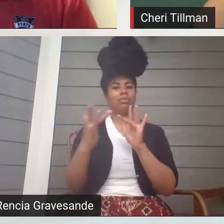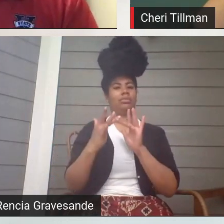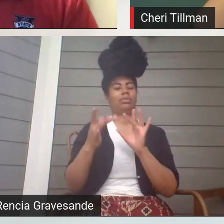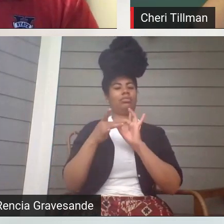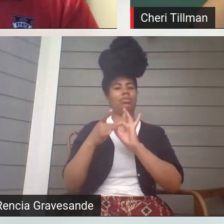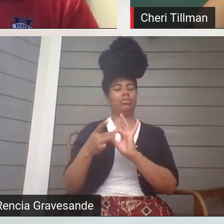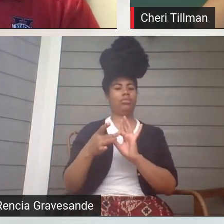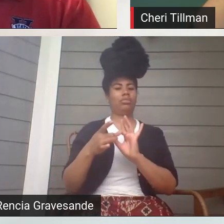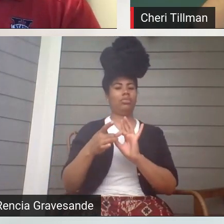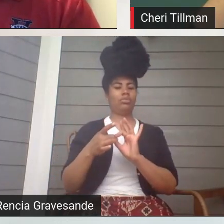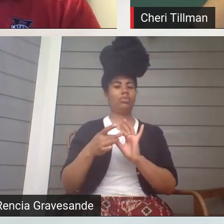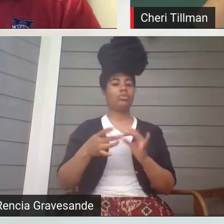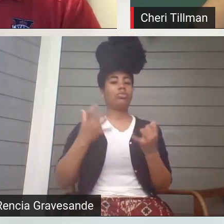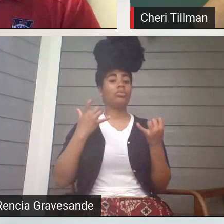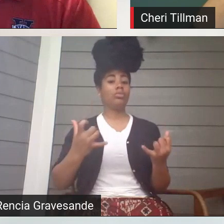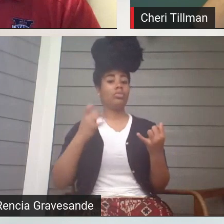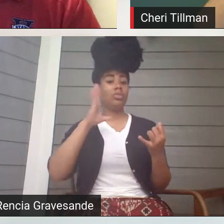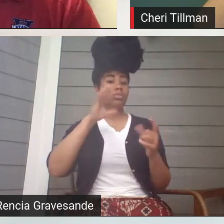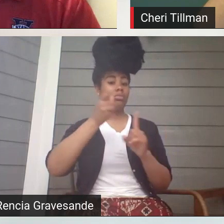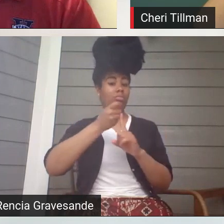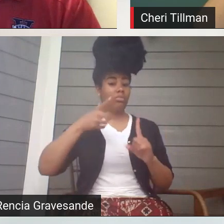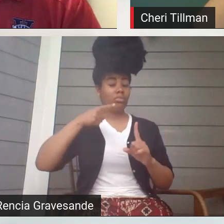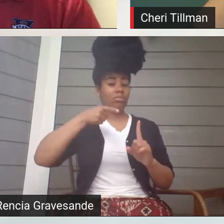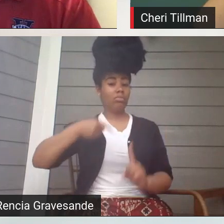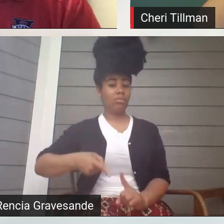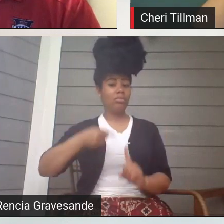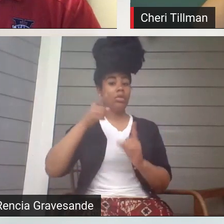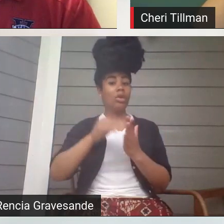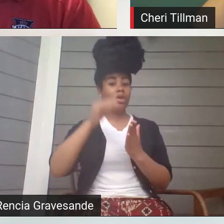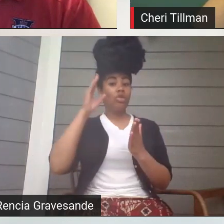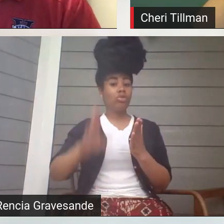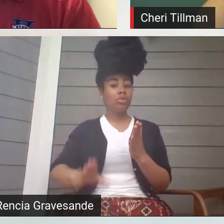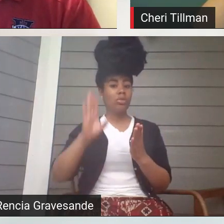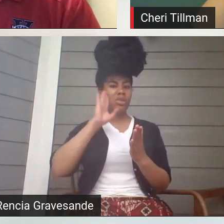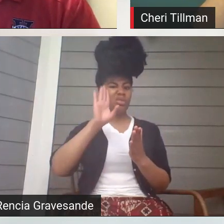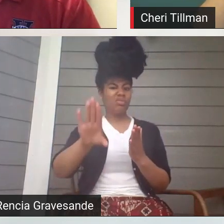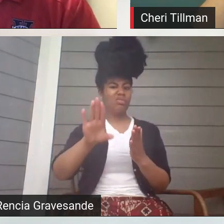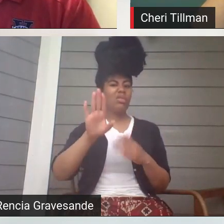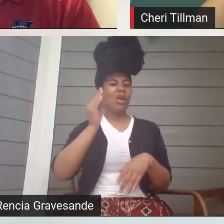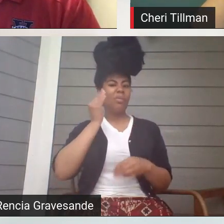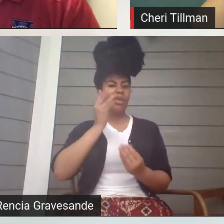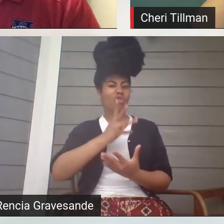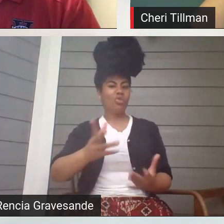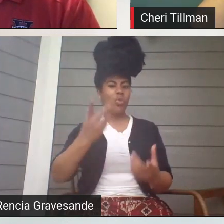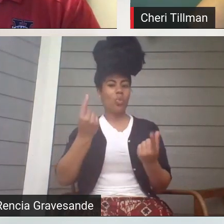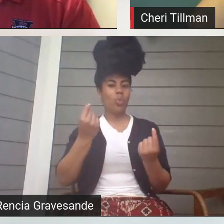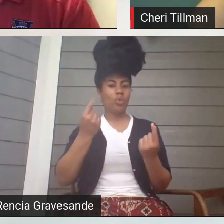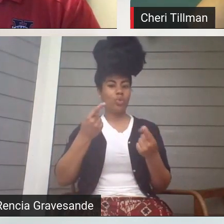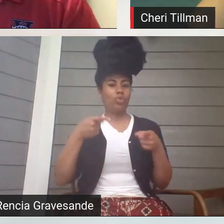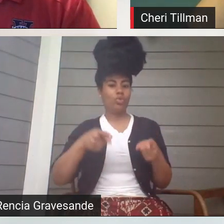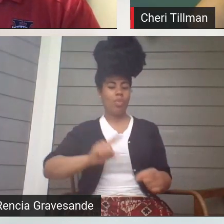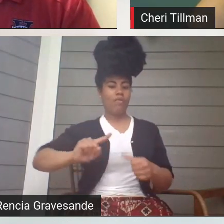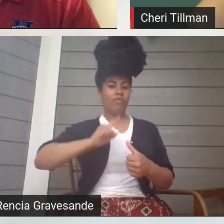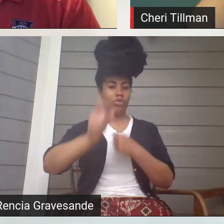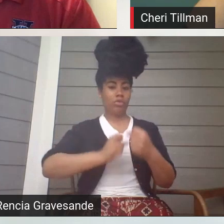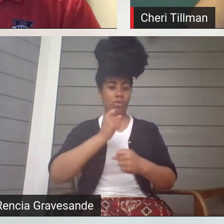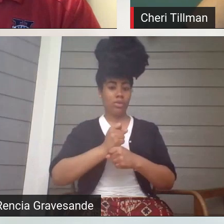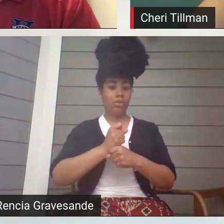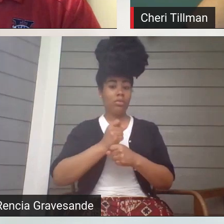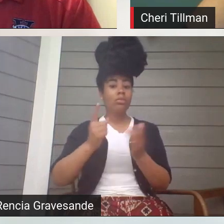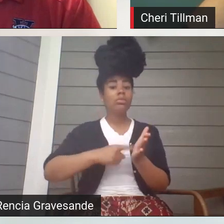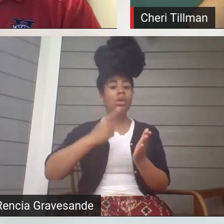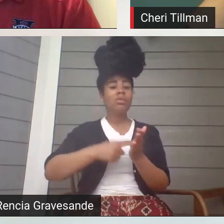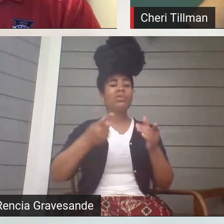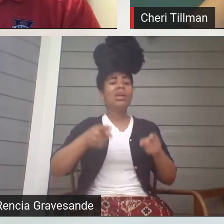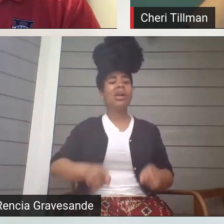that students need to know that we are going to be working on the first year, because a lot of times people think